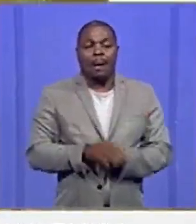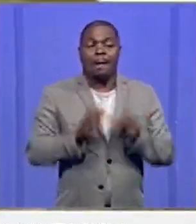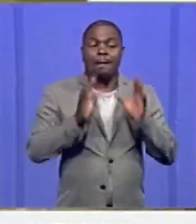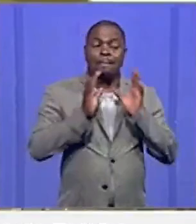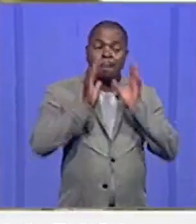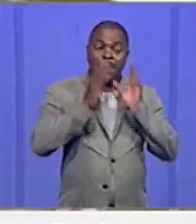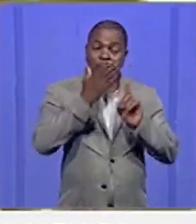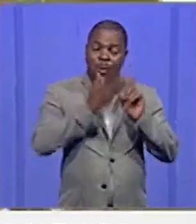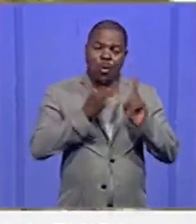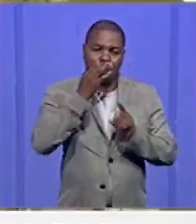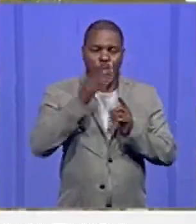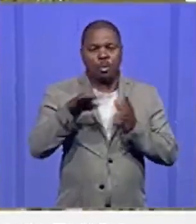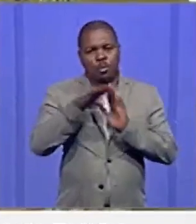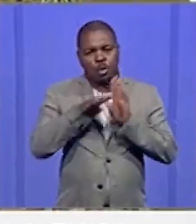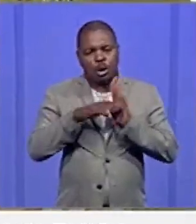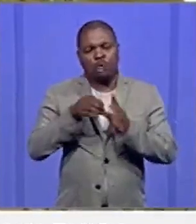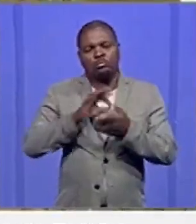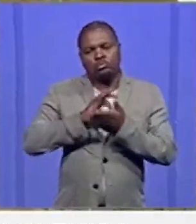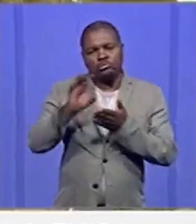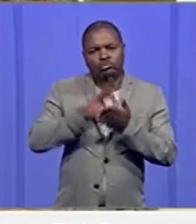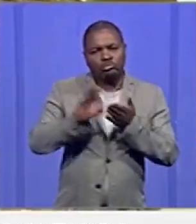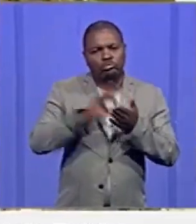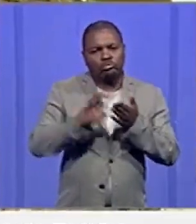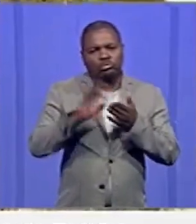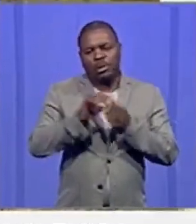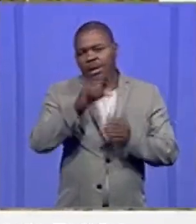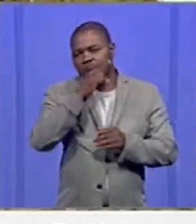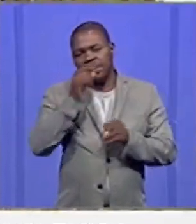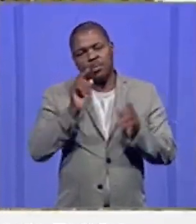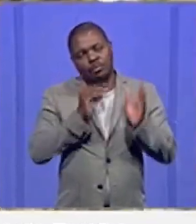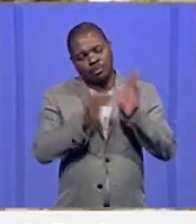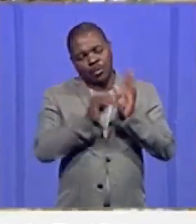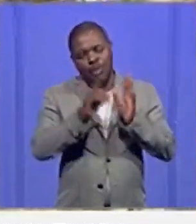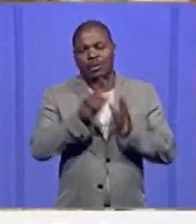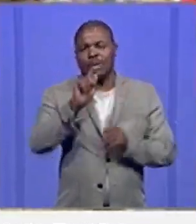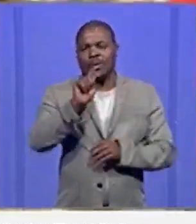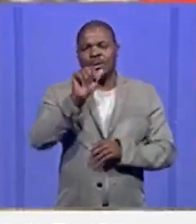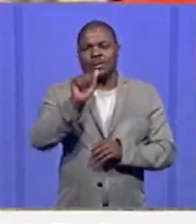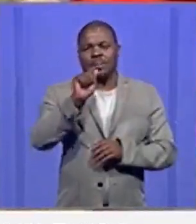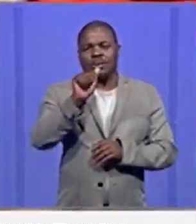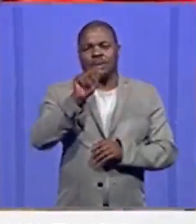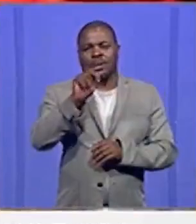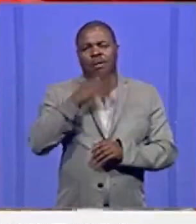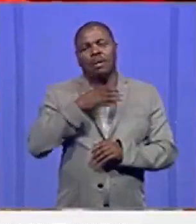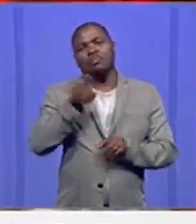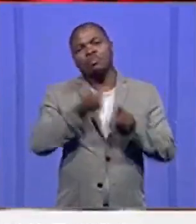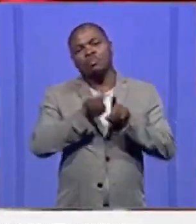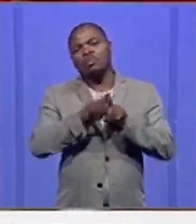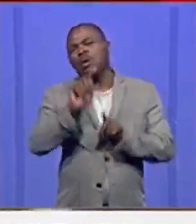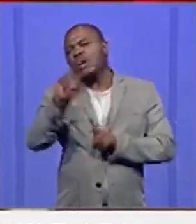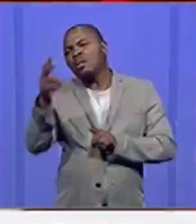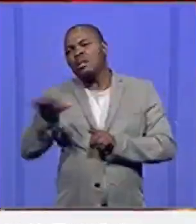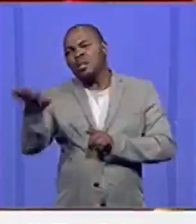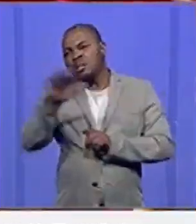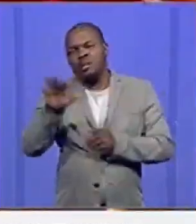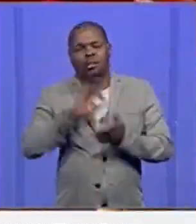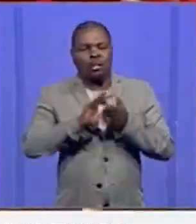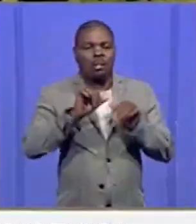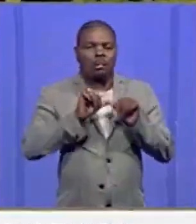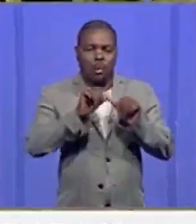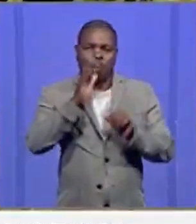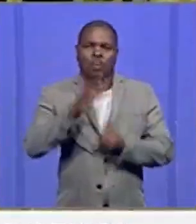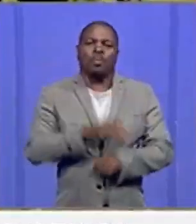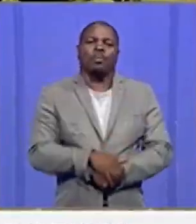re letsholo la bona la ho hlwekisa le rehelletsweng ka Statani le tlantshetswa pele le dibakeng tse ding ka hare ho